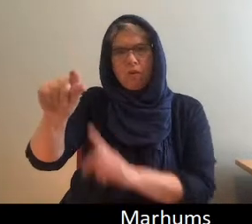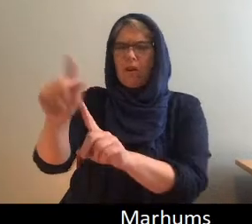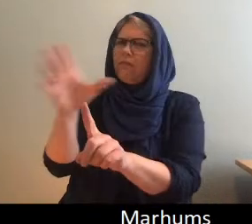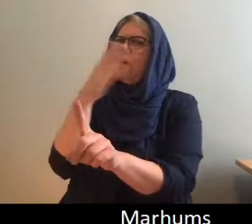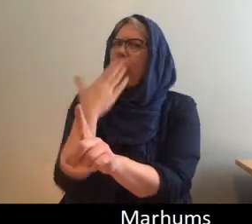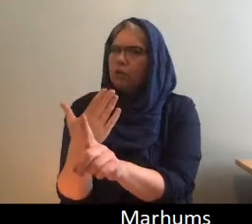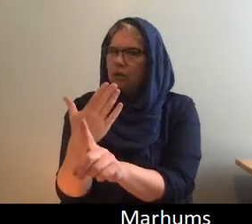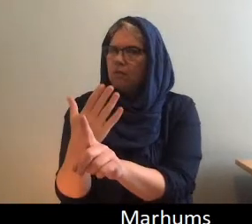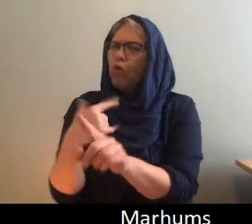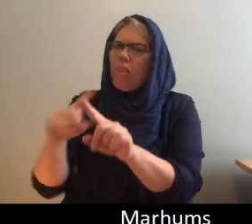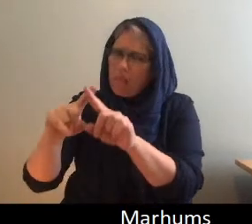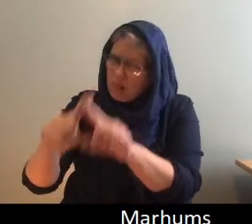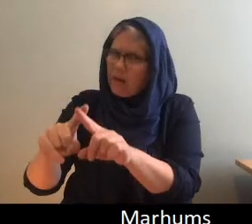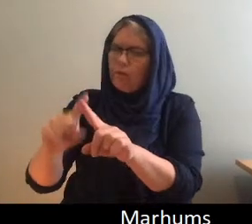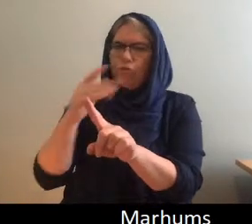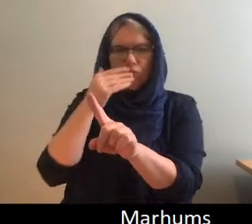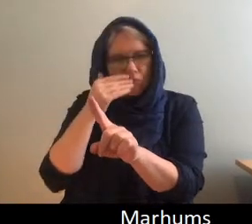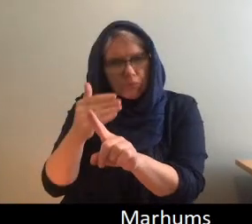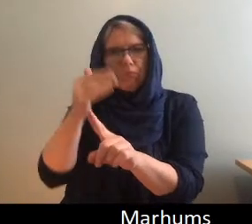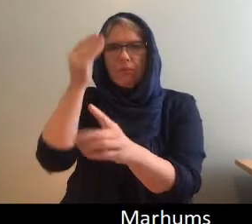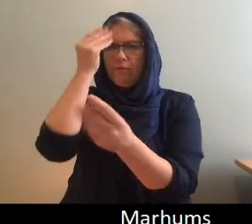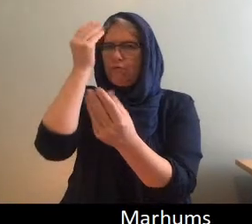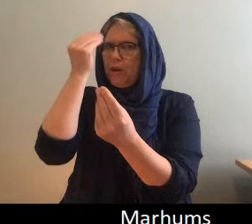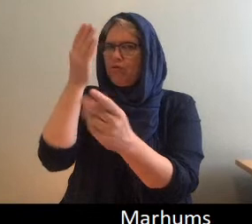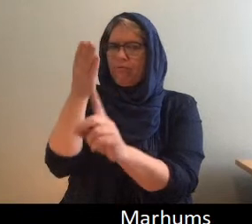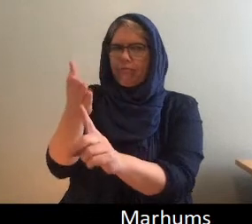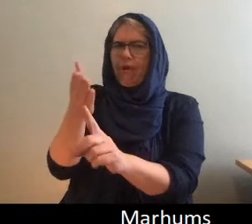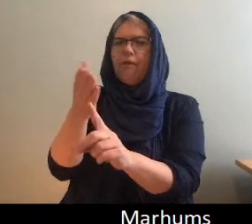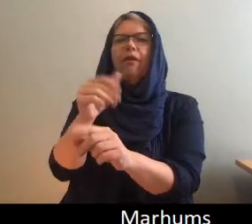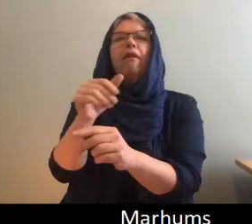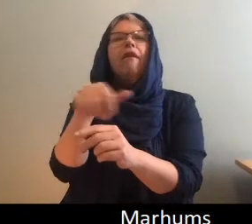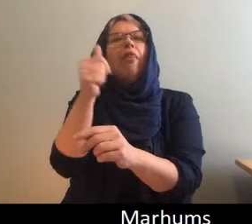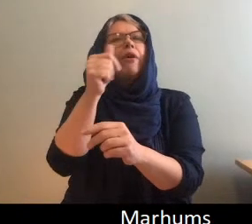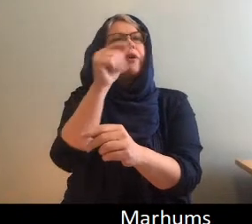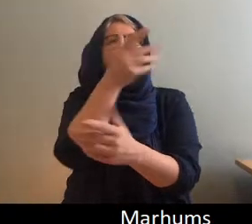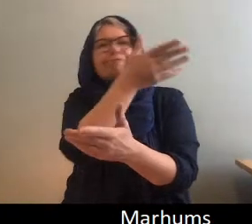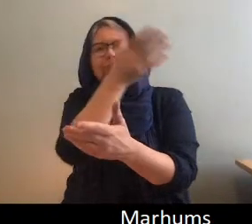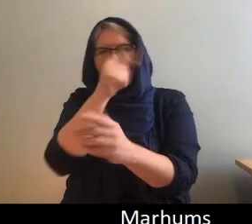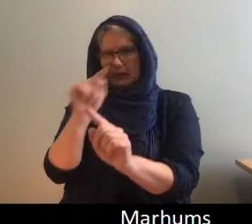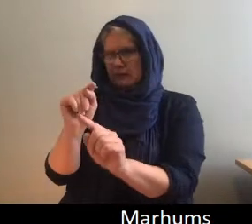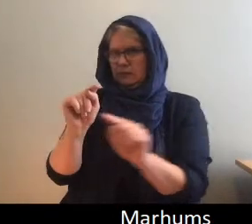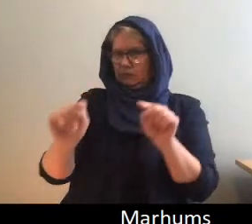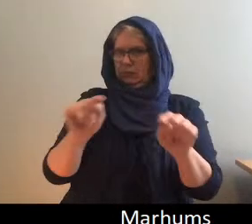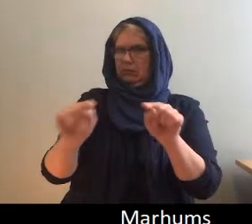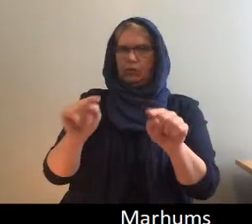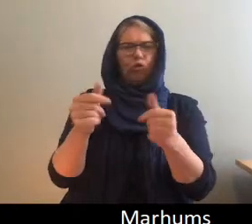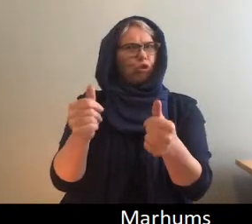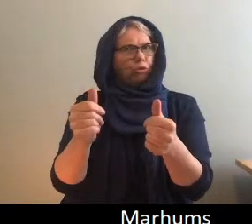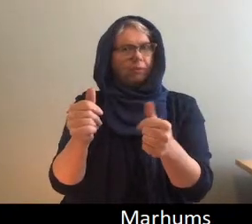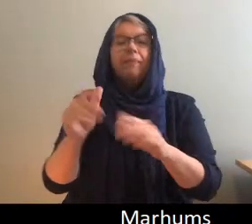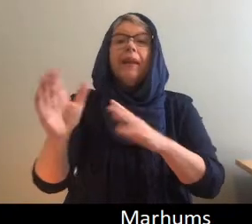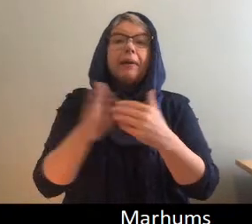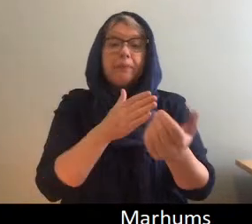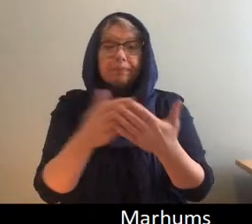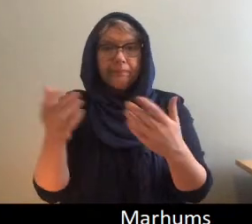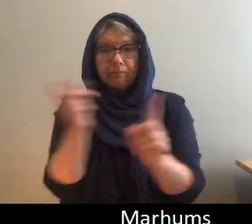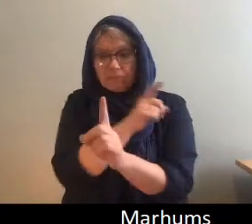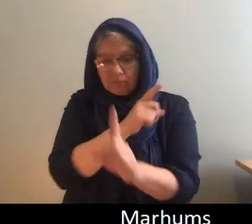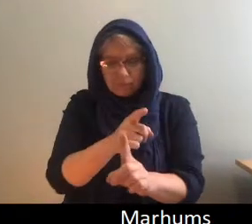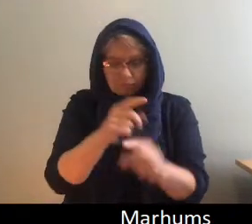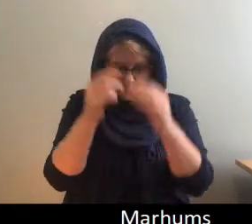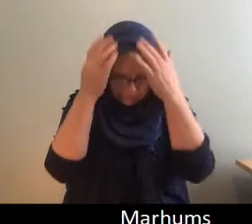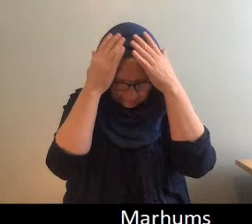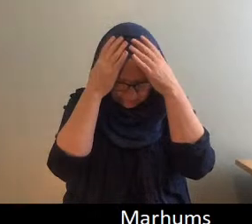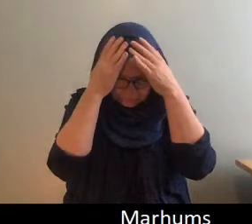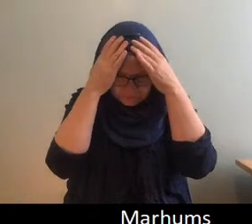some commentators, and Nurul Quran fi Tafsir al Quran, the enlightened commentary into the light of the Holy Quran, mentions that one time the Prophet